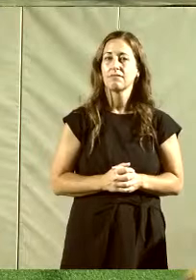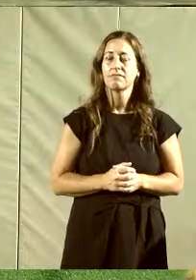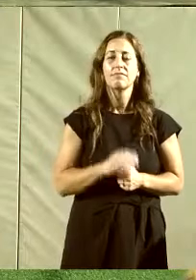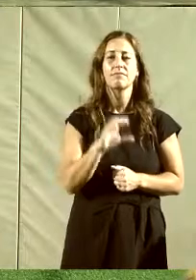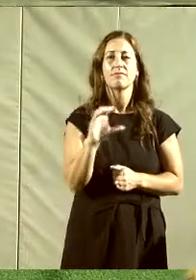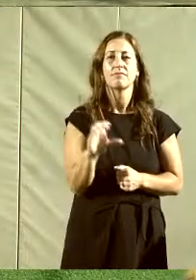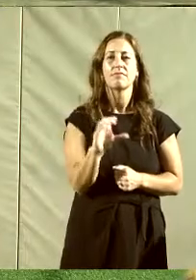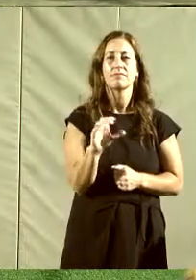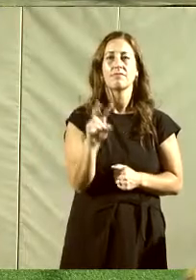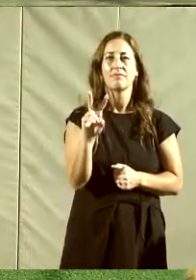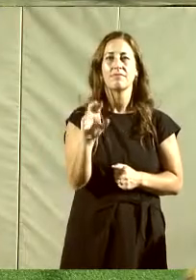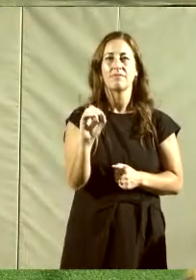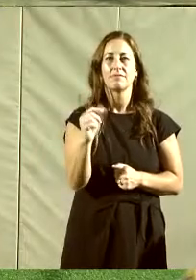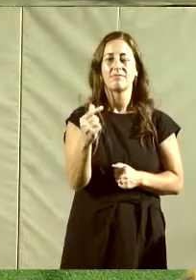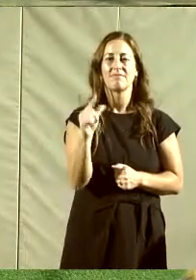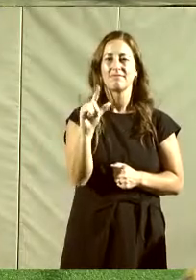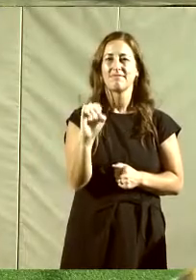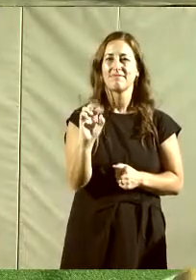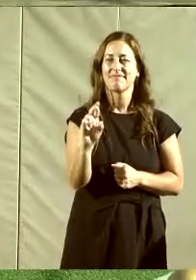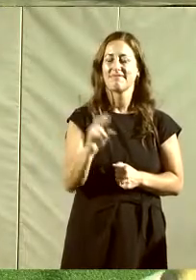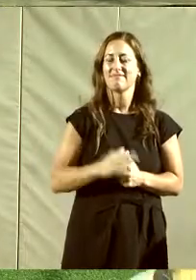Case Christopher Vogler.